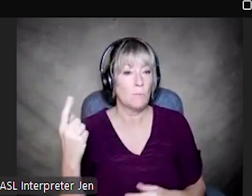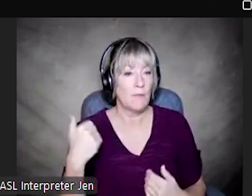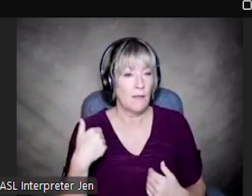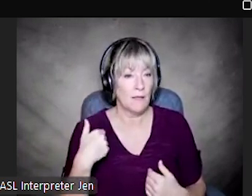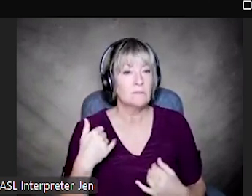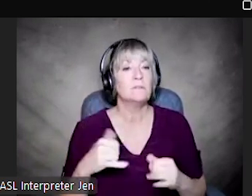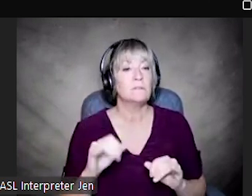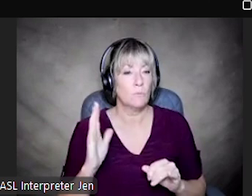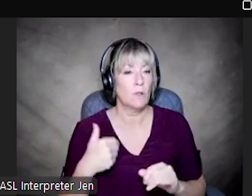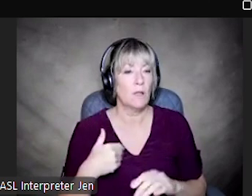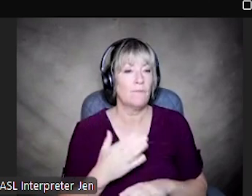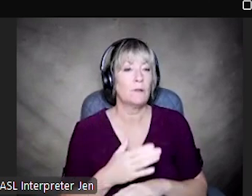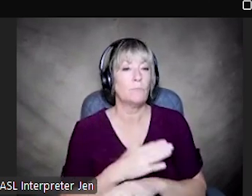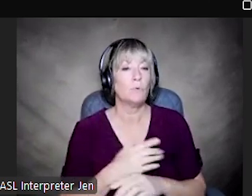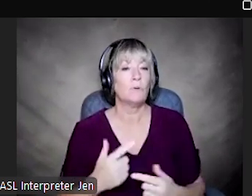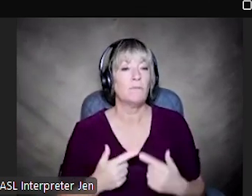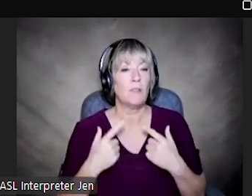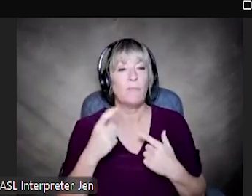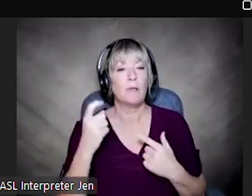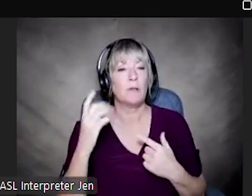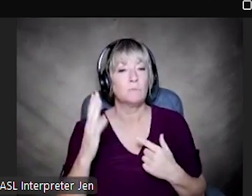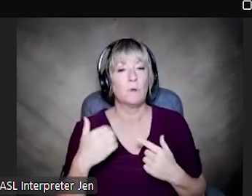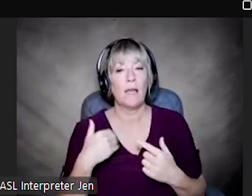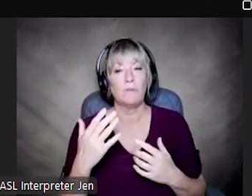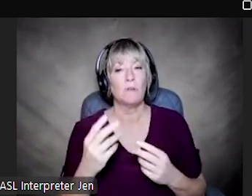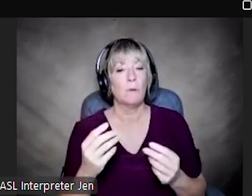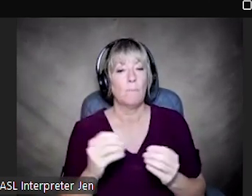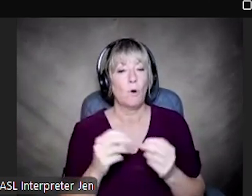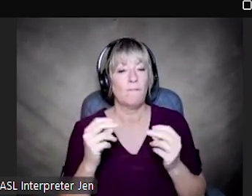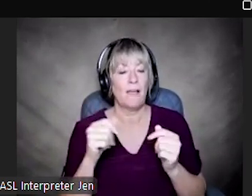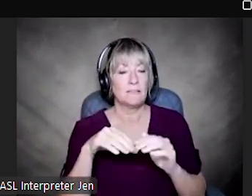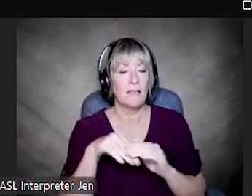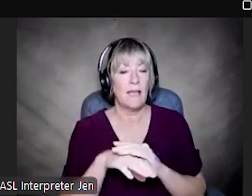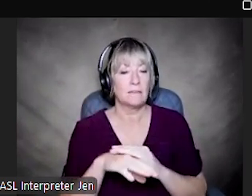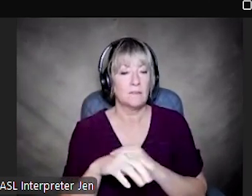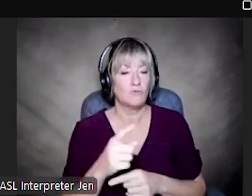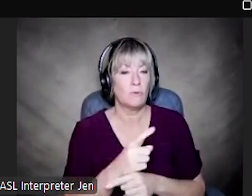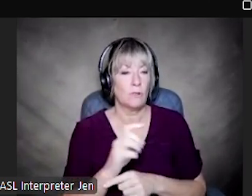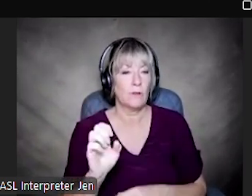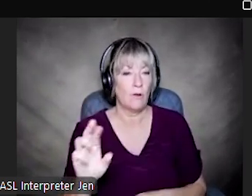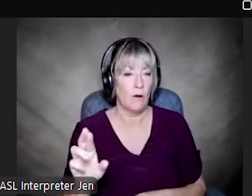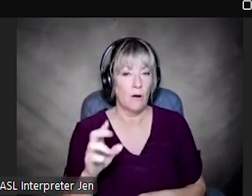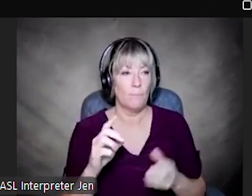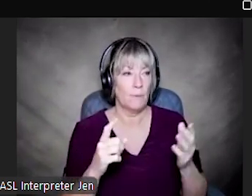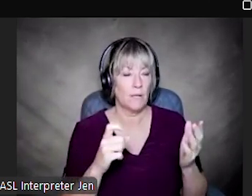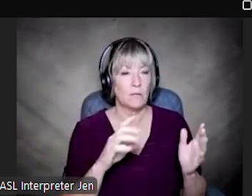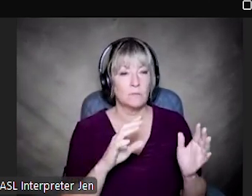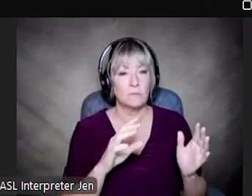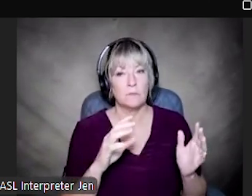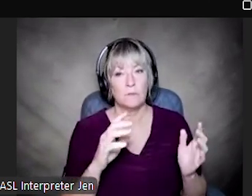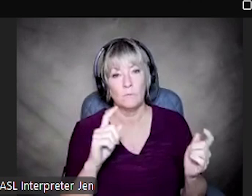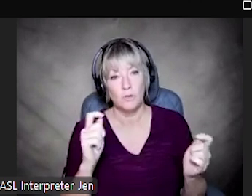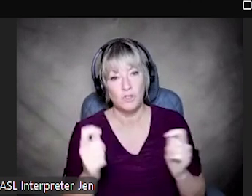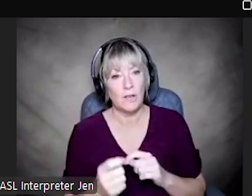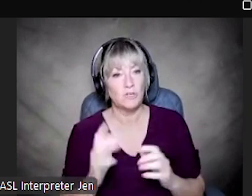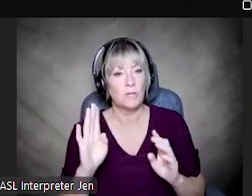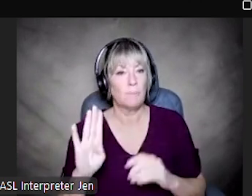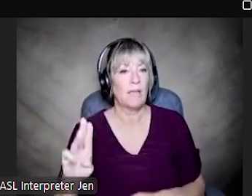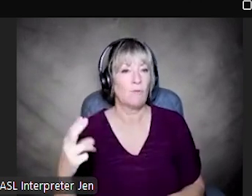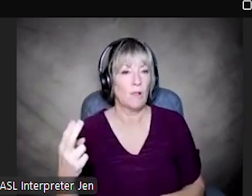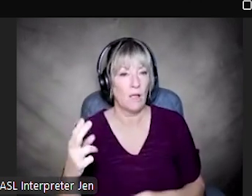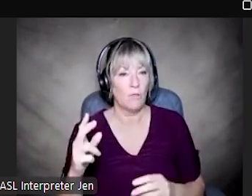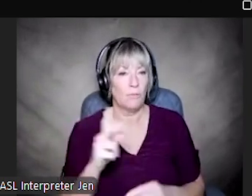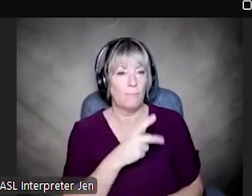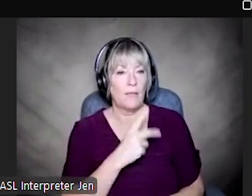going to have an improved life because there's going to be quicker access to the regular ER because we're moving the behavioral health patients to a